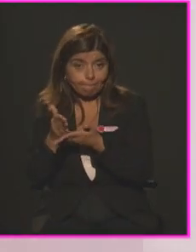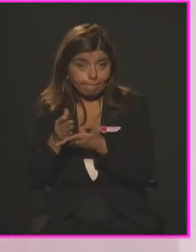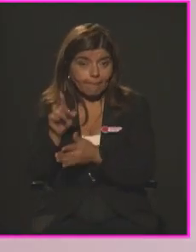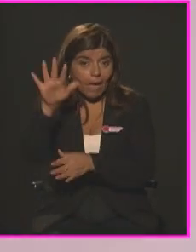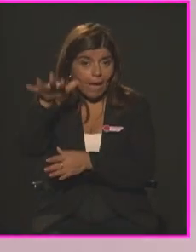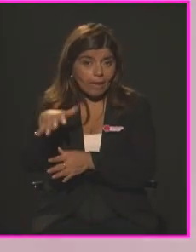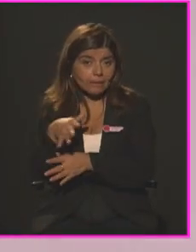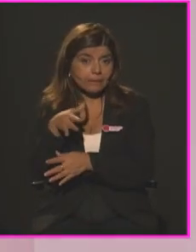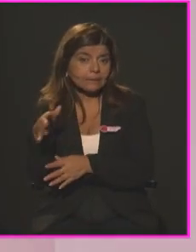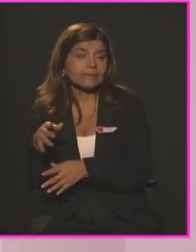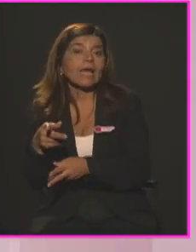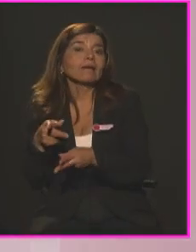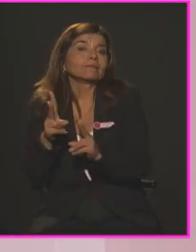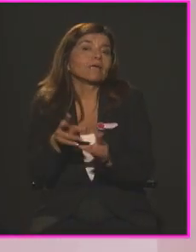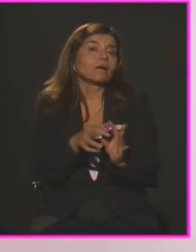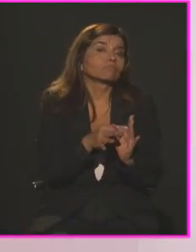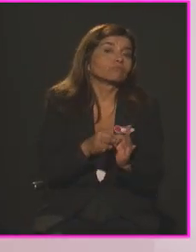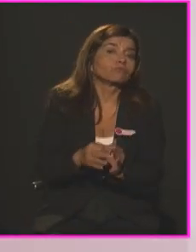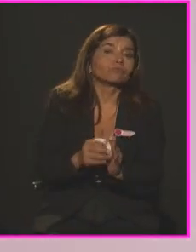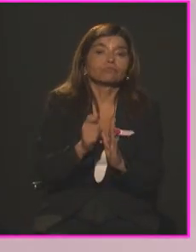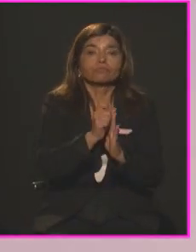achieve some of the goals.